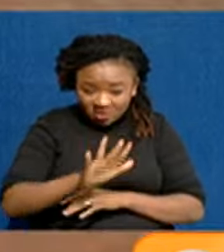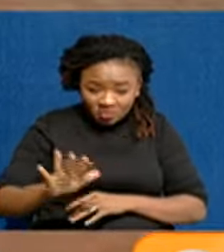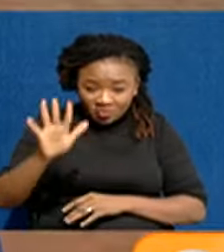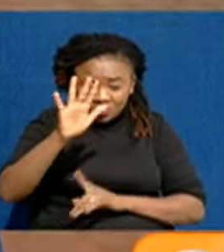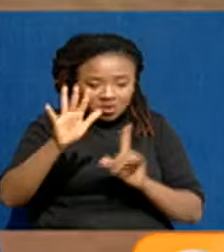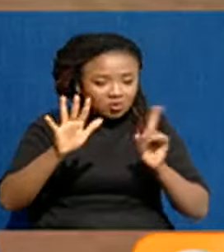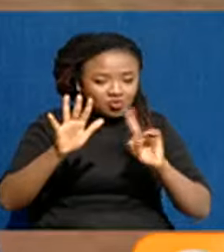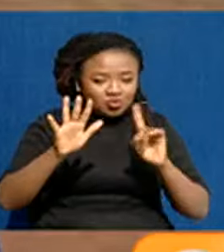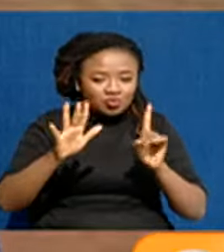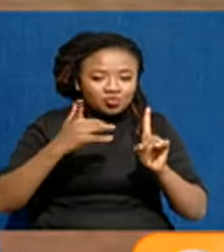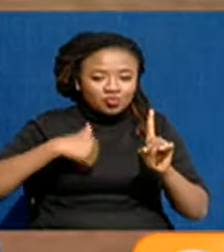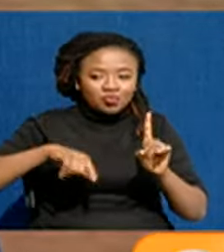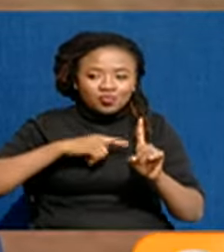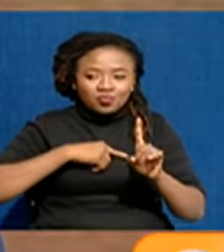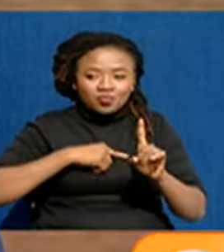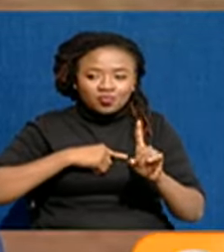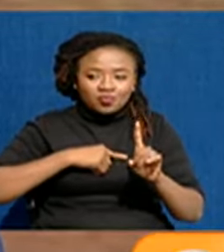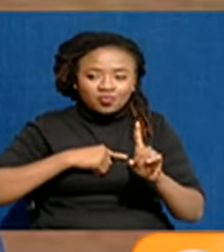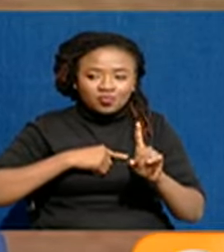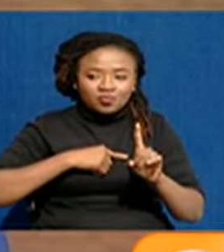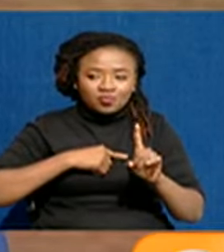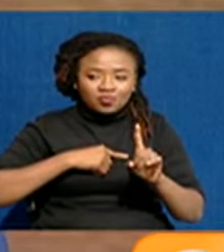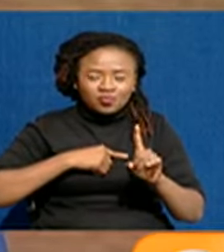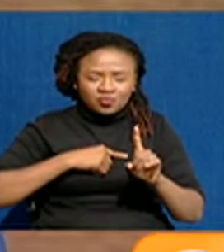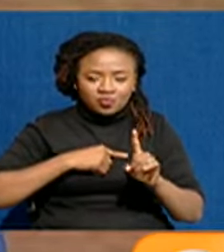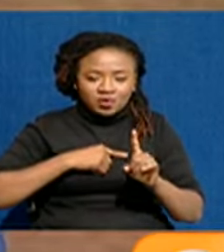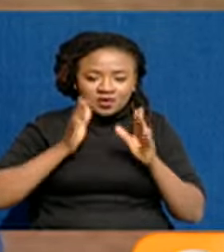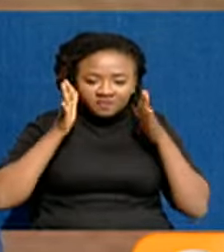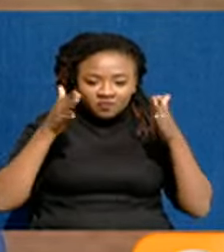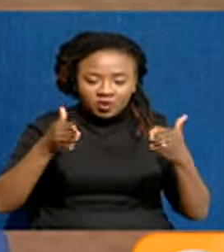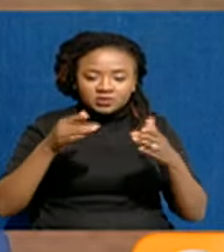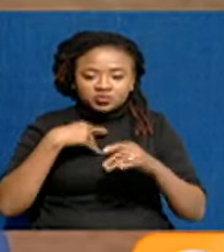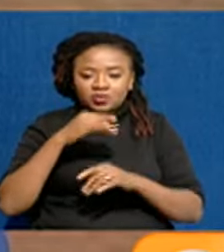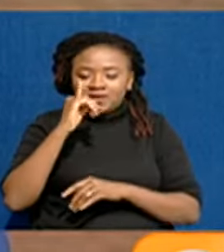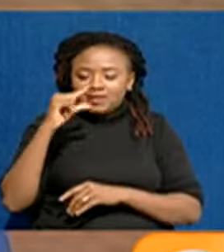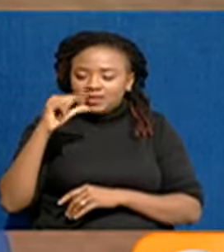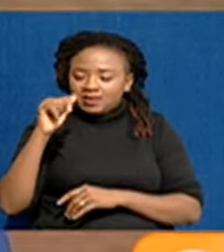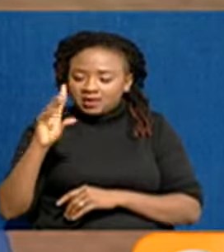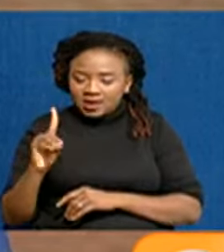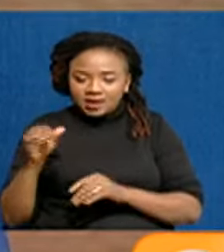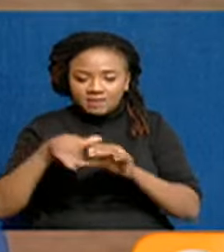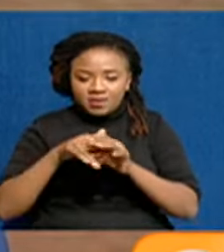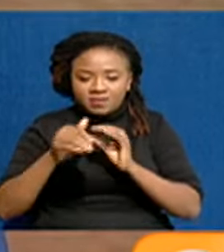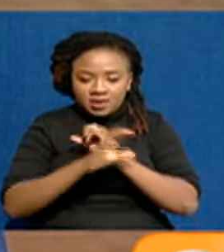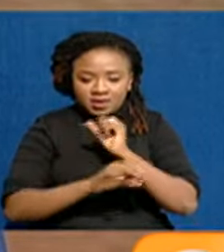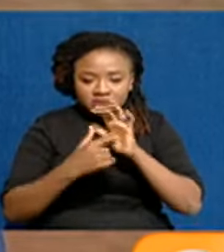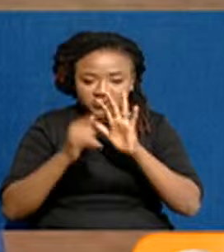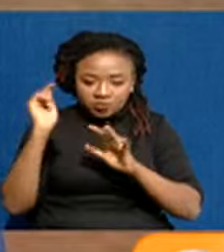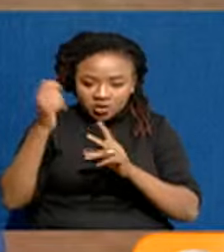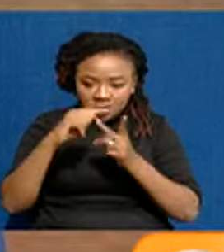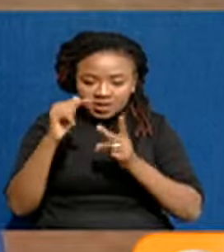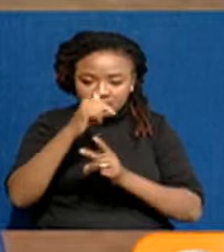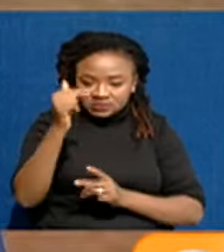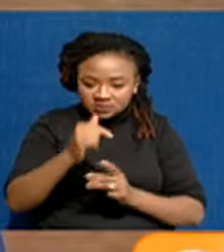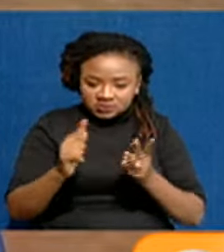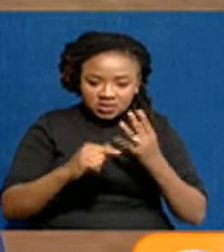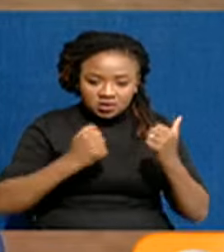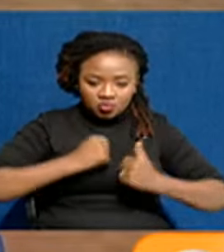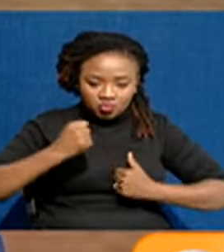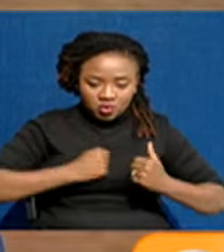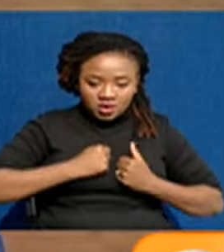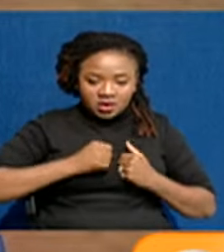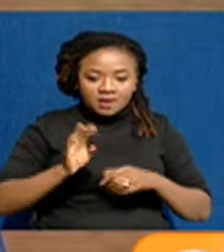entire Greater Horn of Africa. Okay. The IGAD member countries, plus Kenya, plus Tanzania, Rwanda, and Burundi. Okay. Yeah, but how does it look